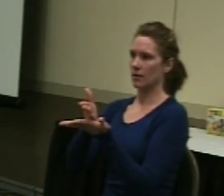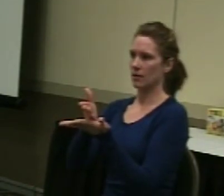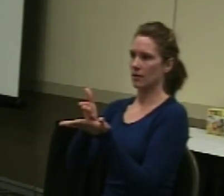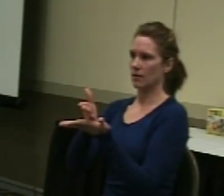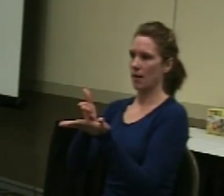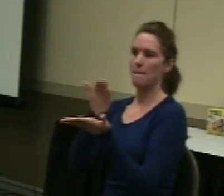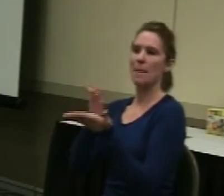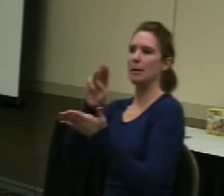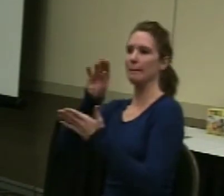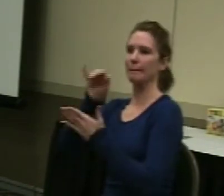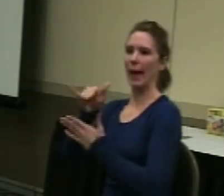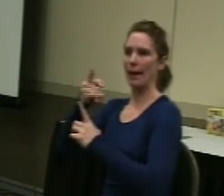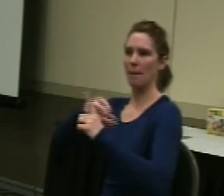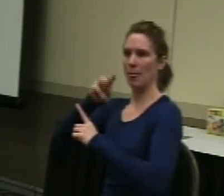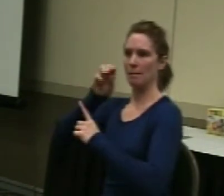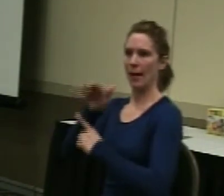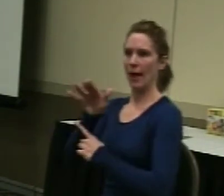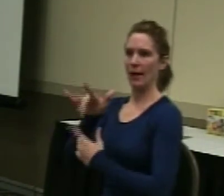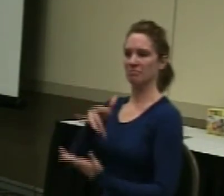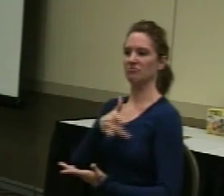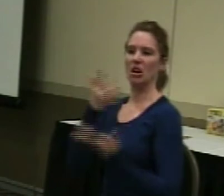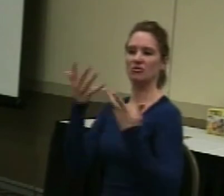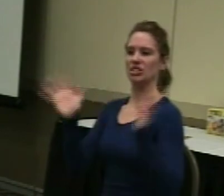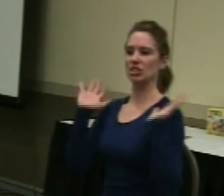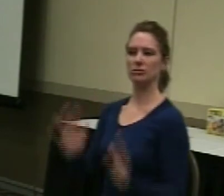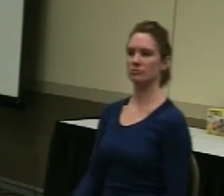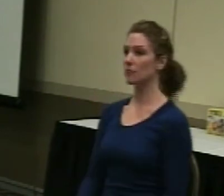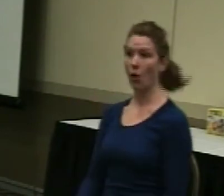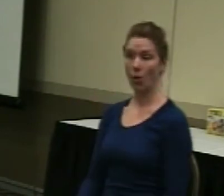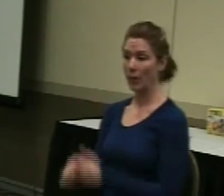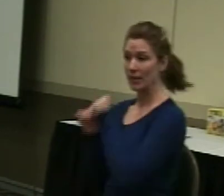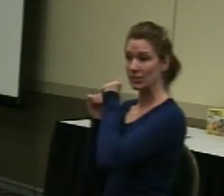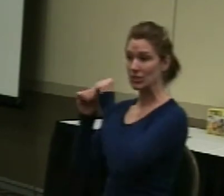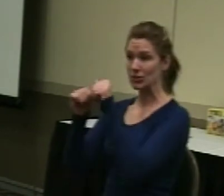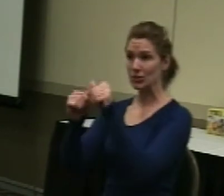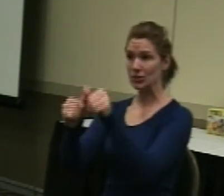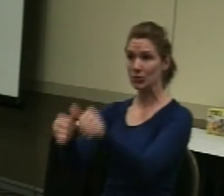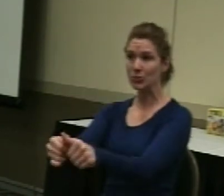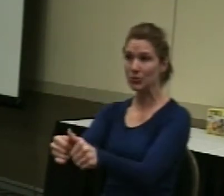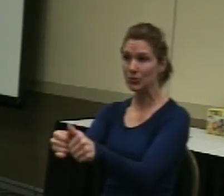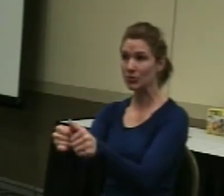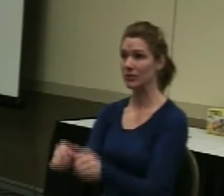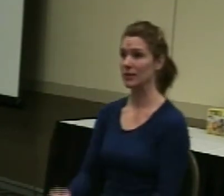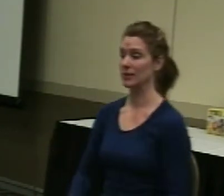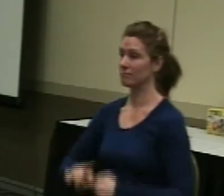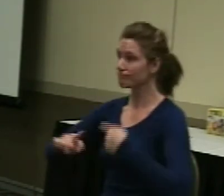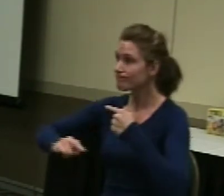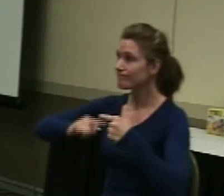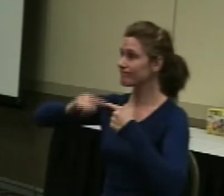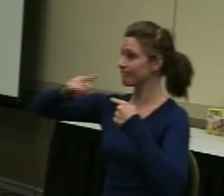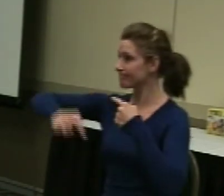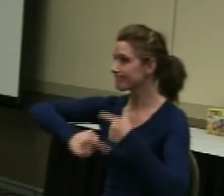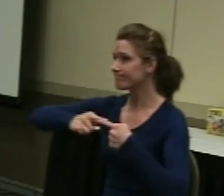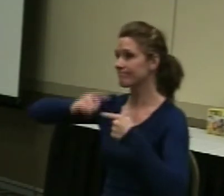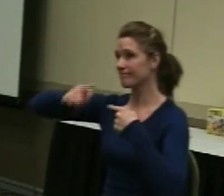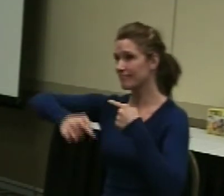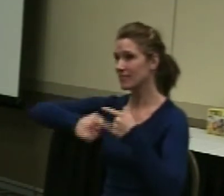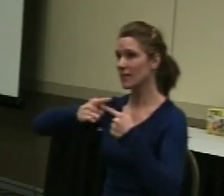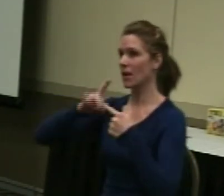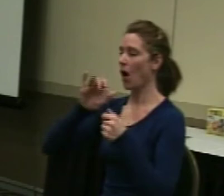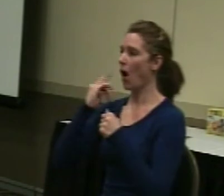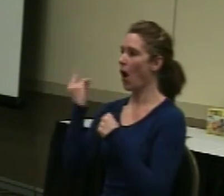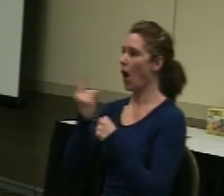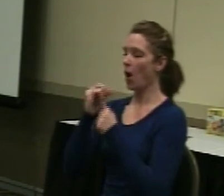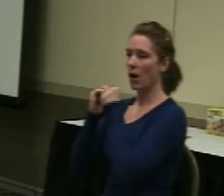month of May, and it all starts again. And even mid-year 2, when changes occur, you're constantly dealing with that